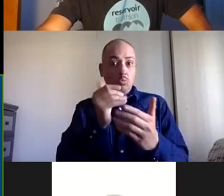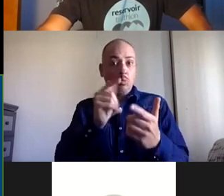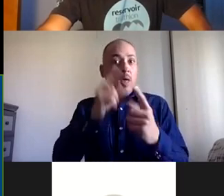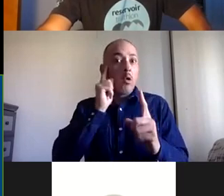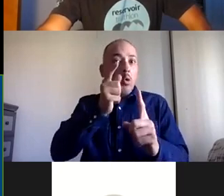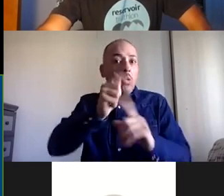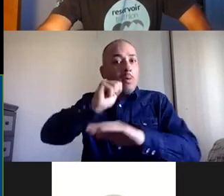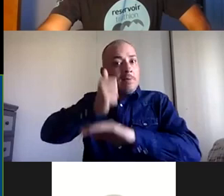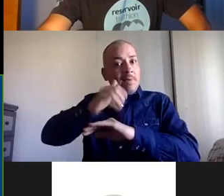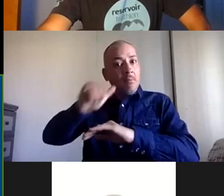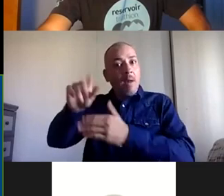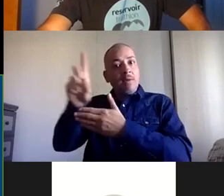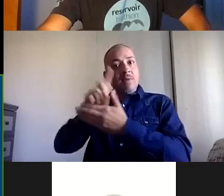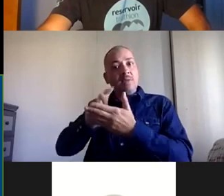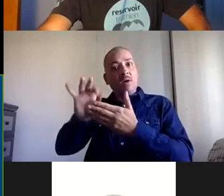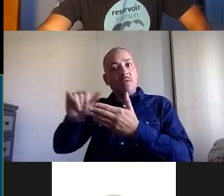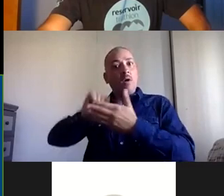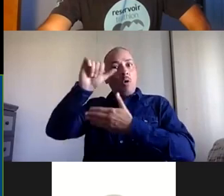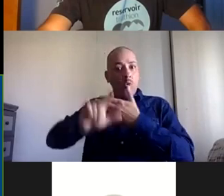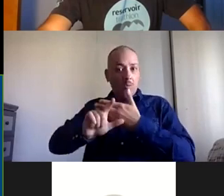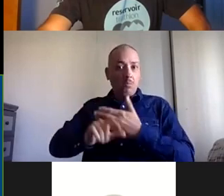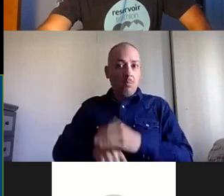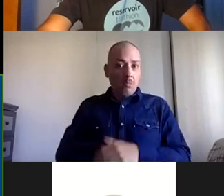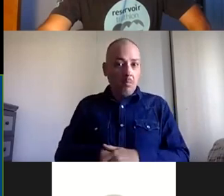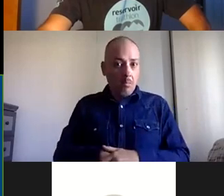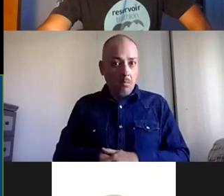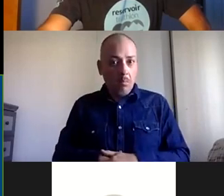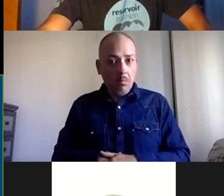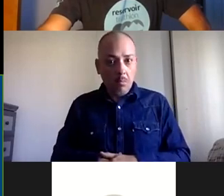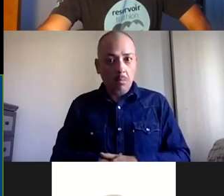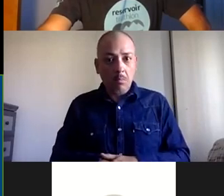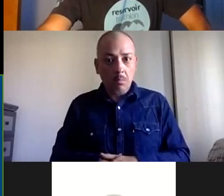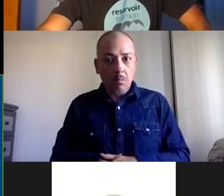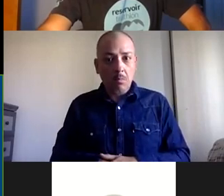set by the designers of the algorithm.